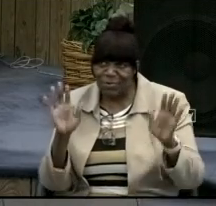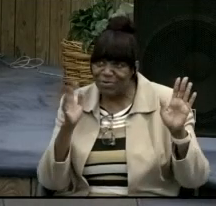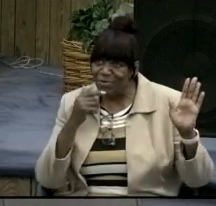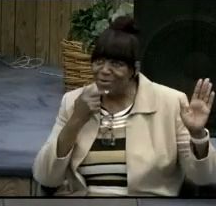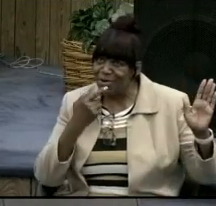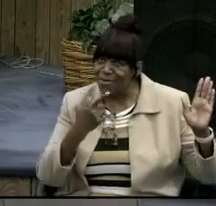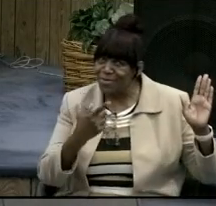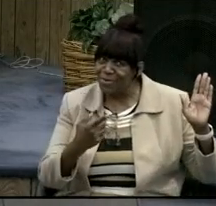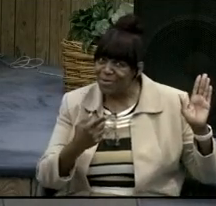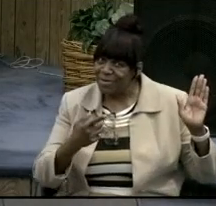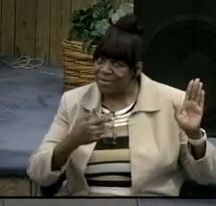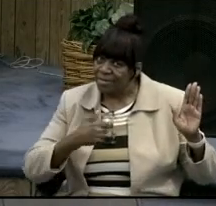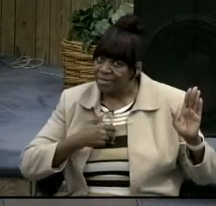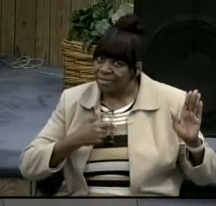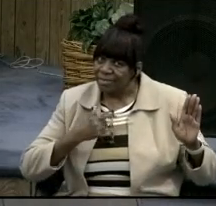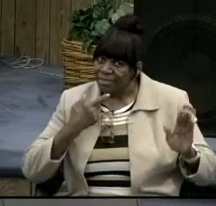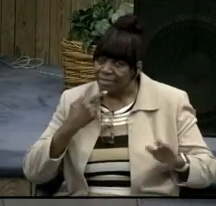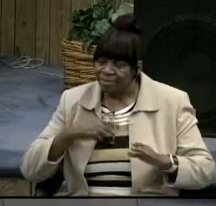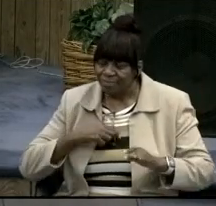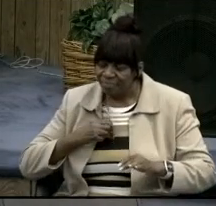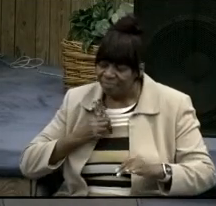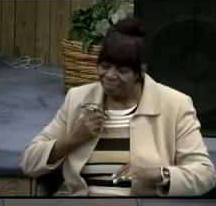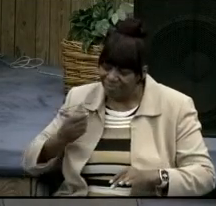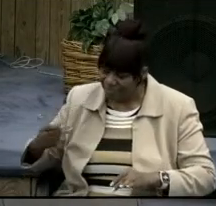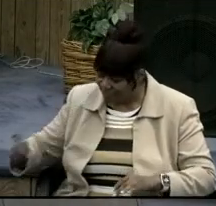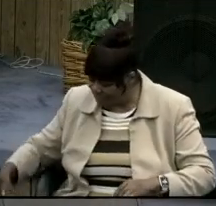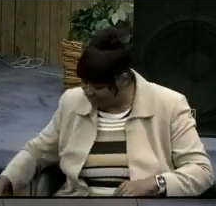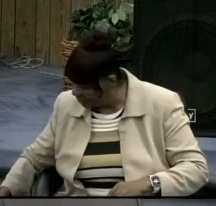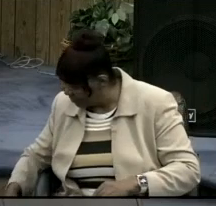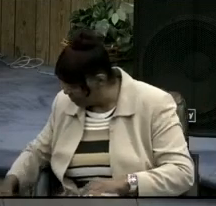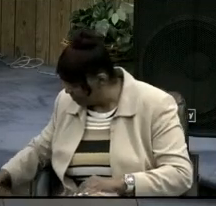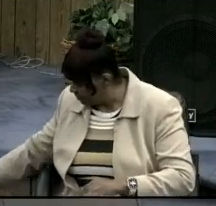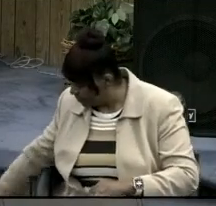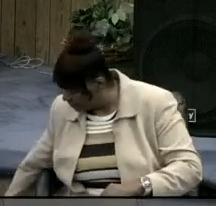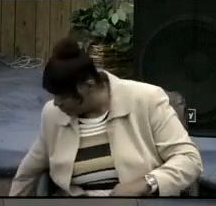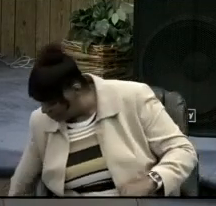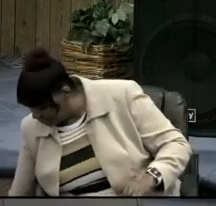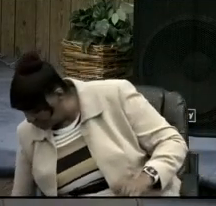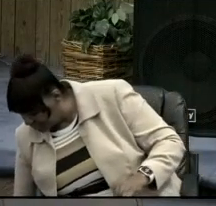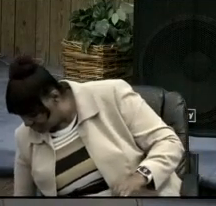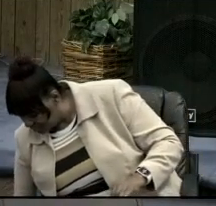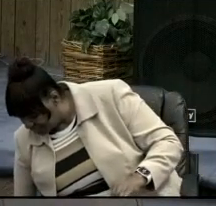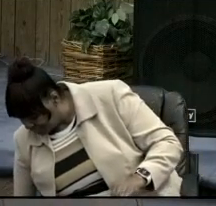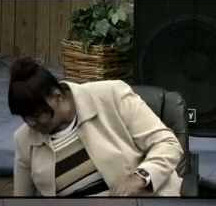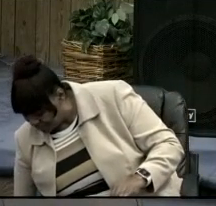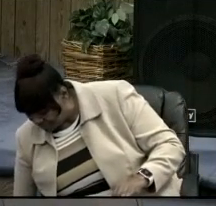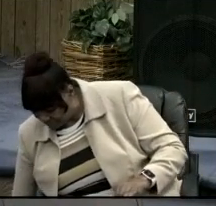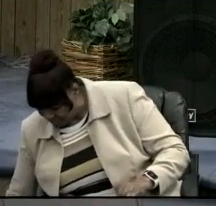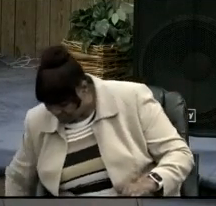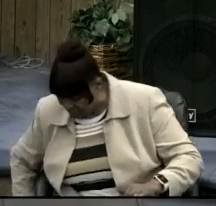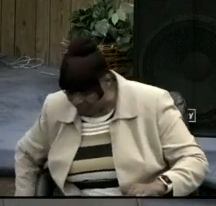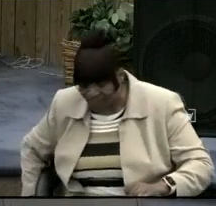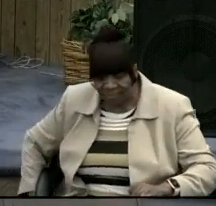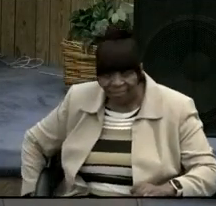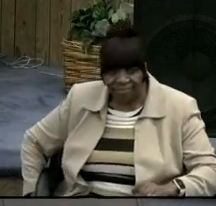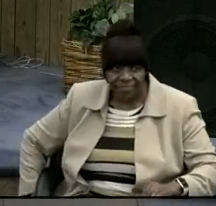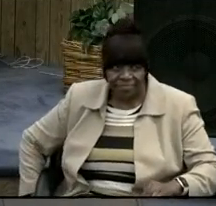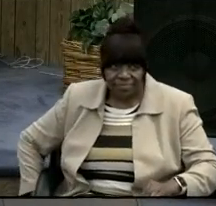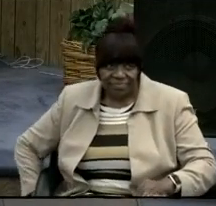Tell you, I've said it 3 or 4 times already, but Bernadette, I gotta say it again. Lord have